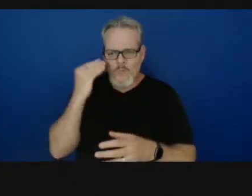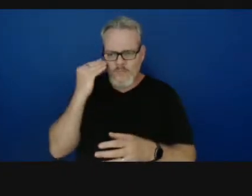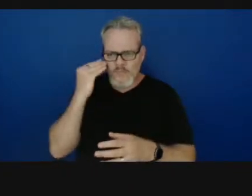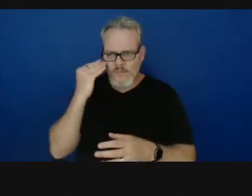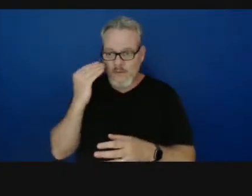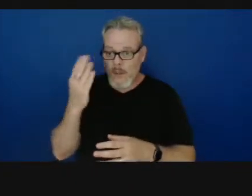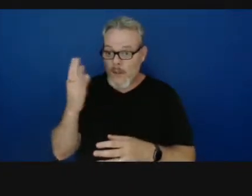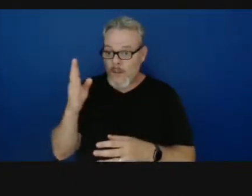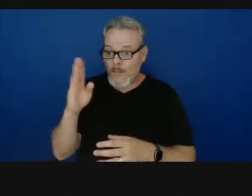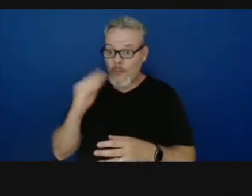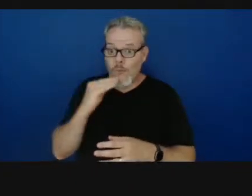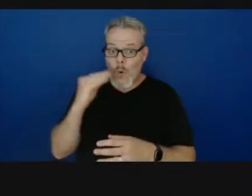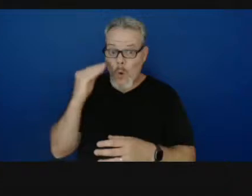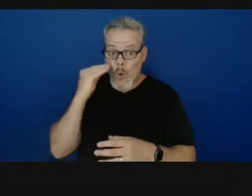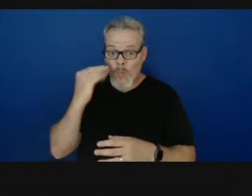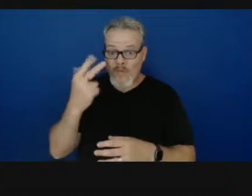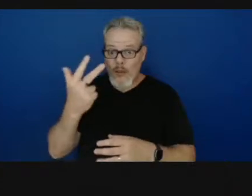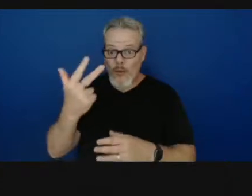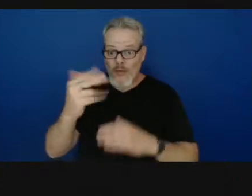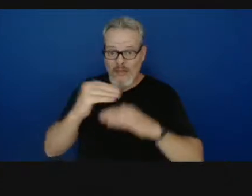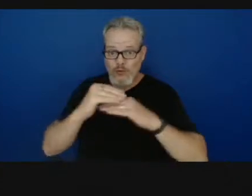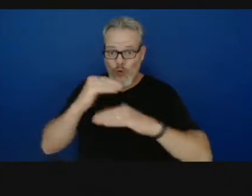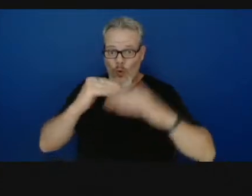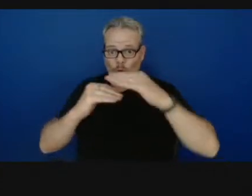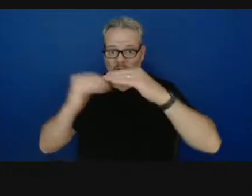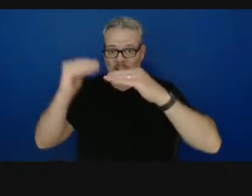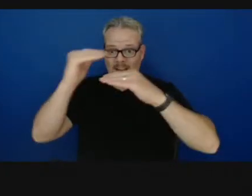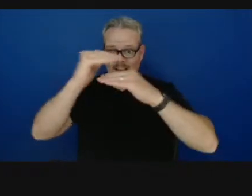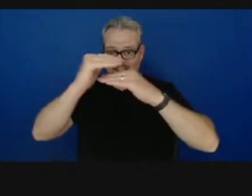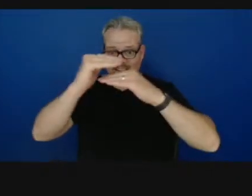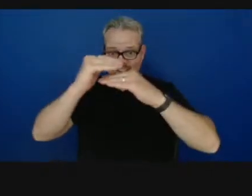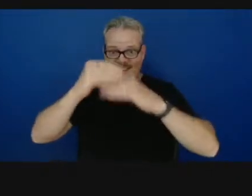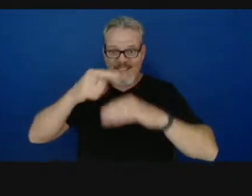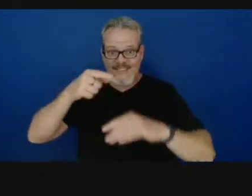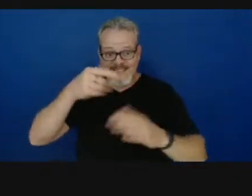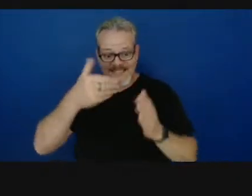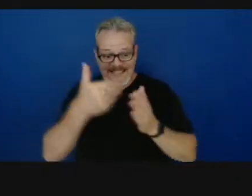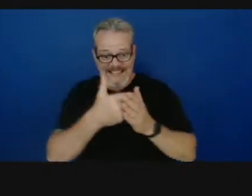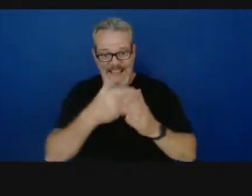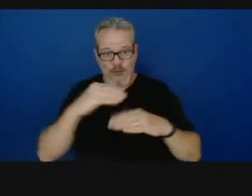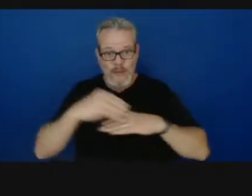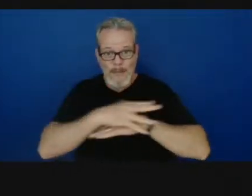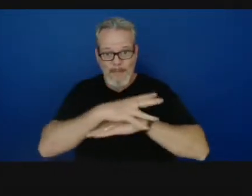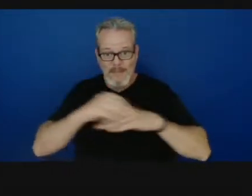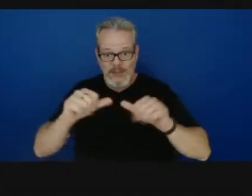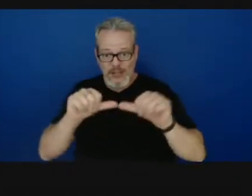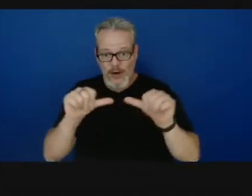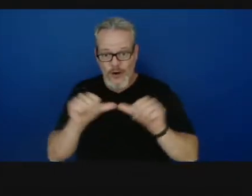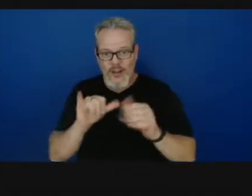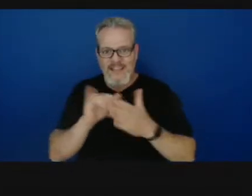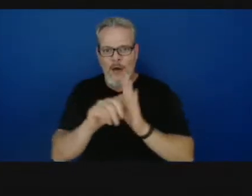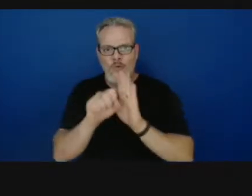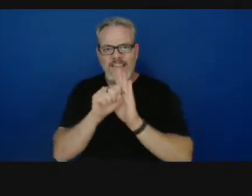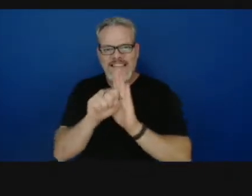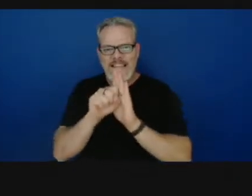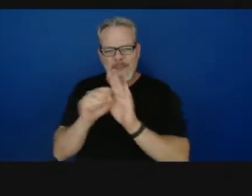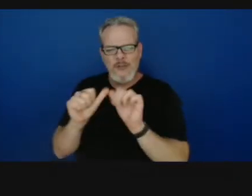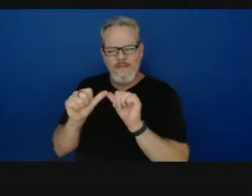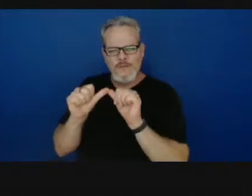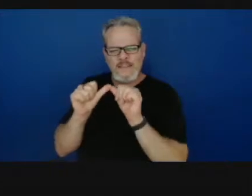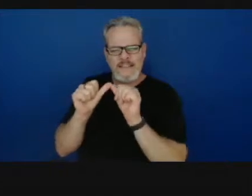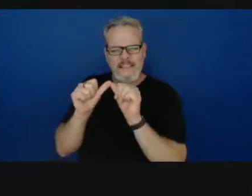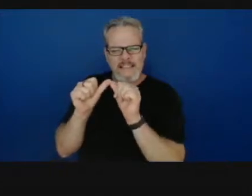that 3-story newly built home that was down in the beach lots, that was kind of that symbol of resilience, that